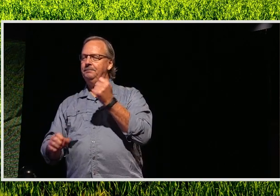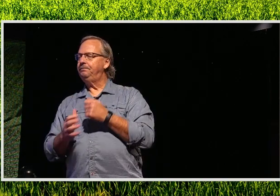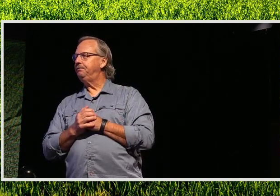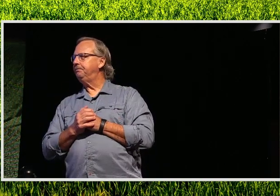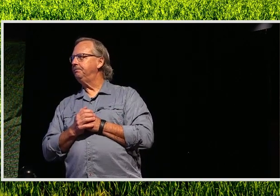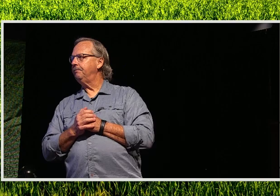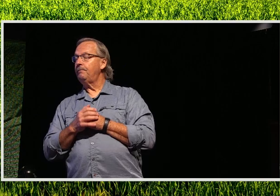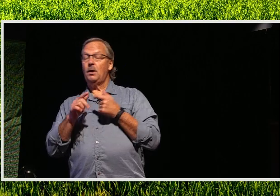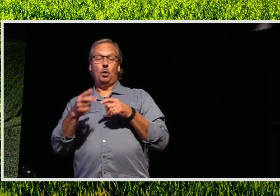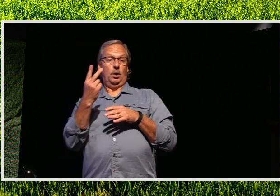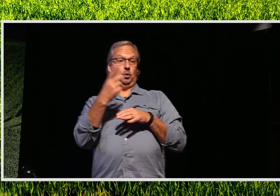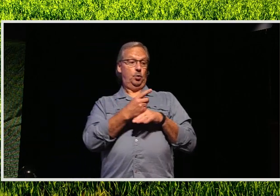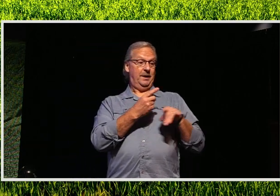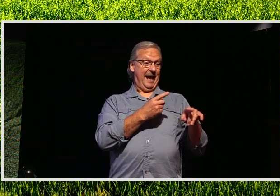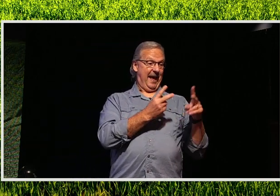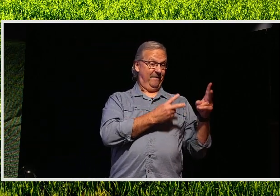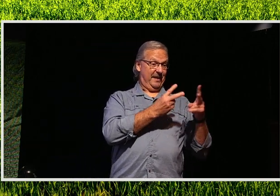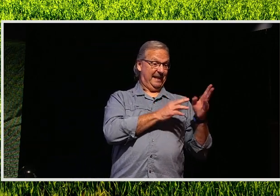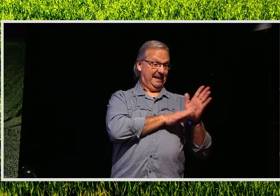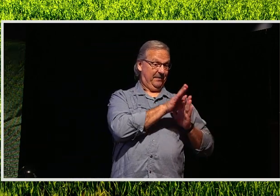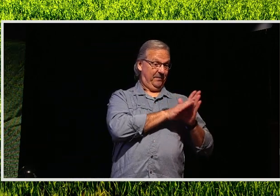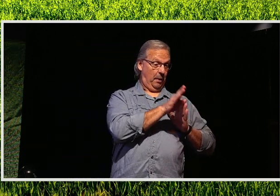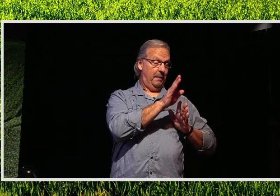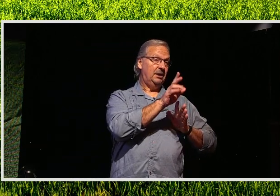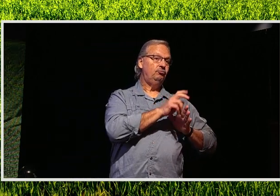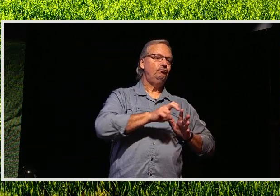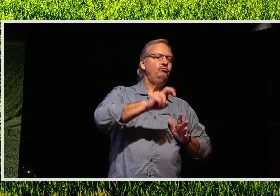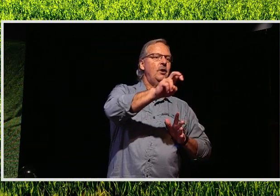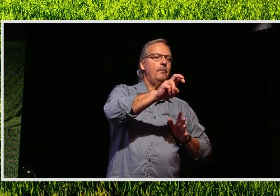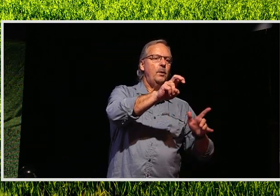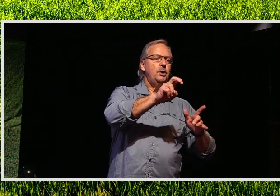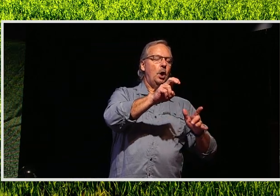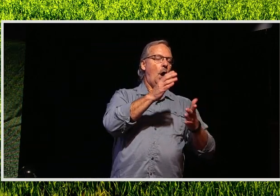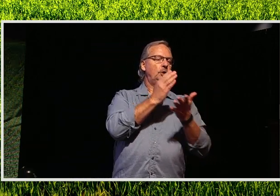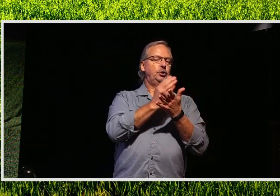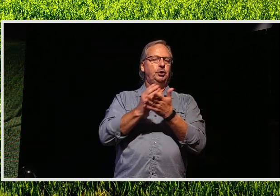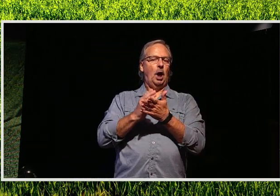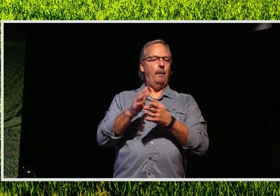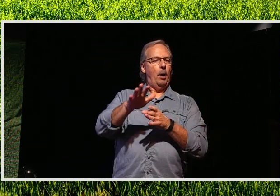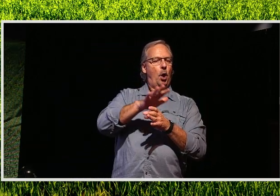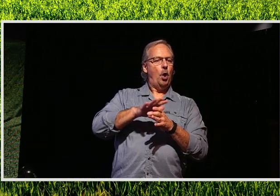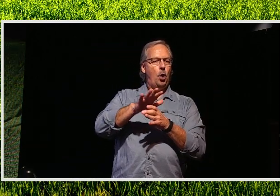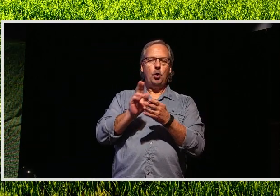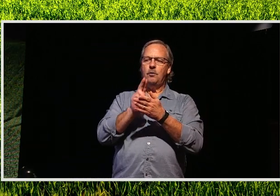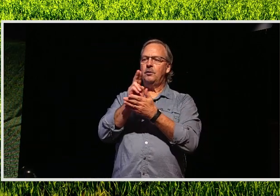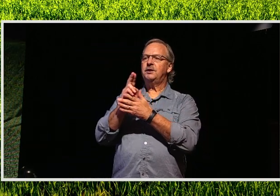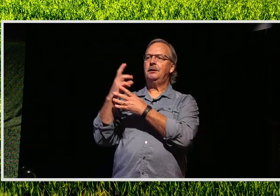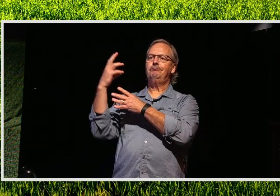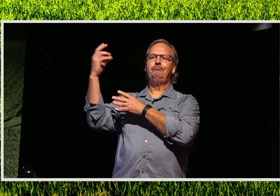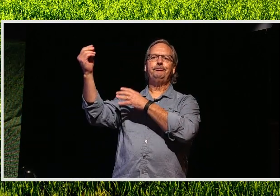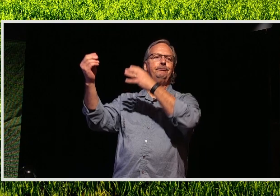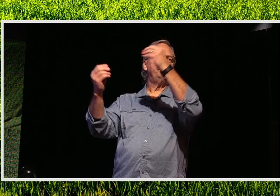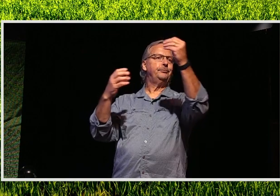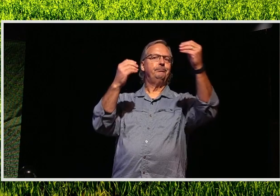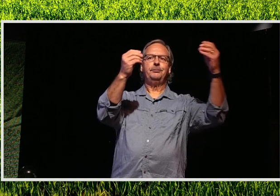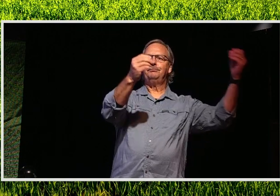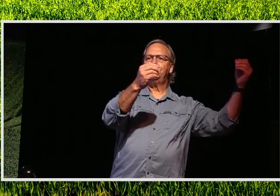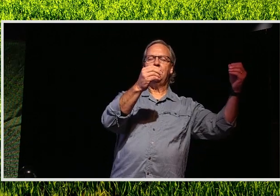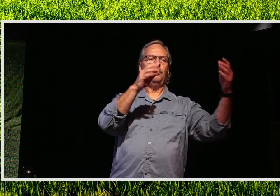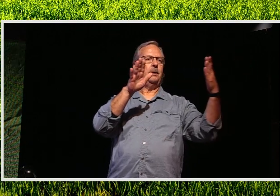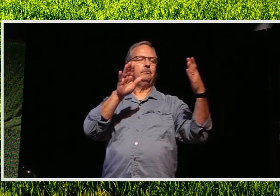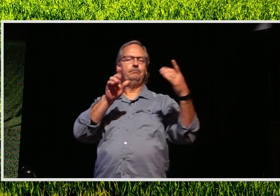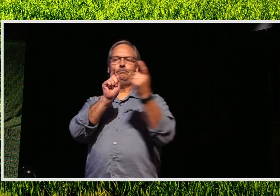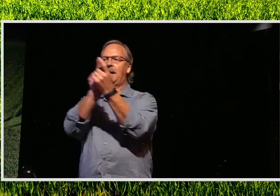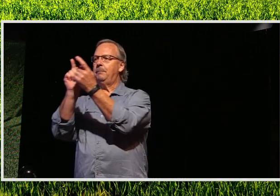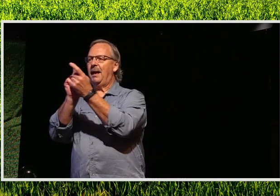During our 2-day business development trip, we took our ChopLocal University workshops on the road and met face-to-face with